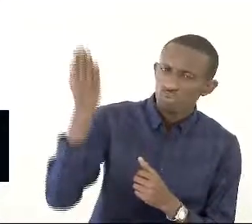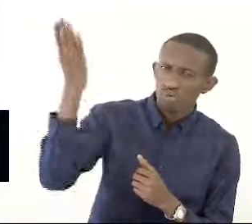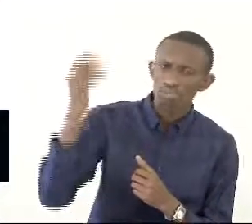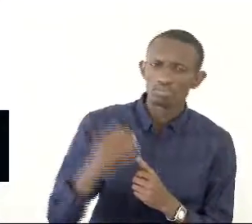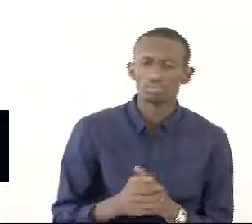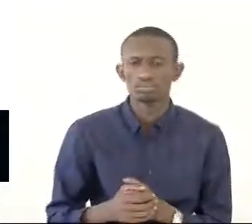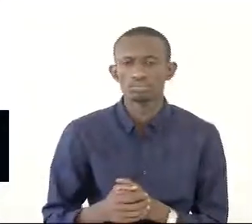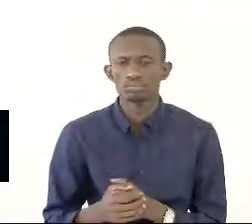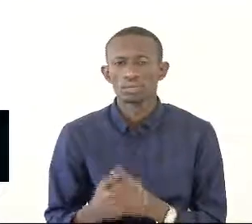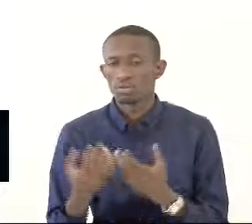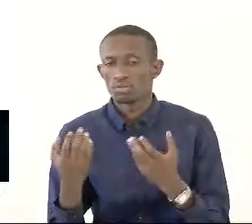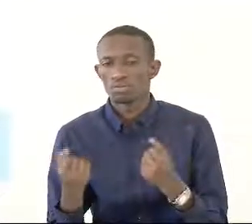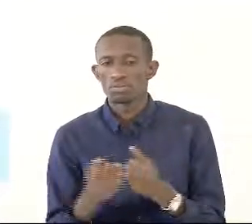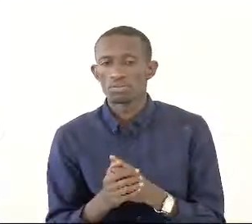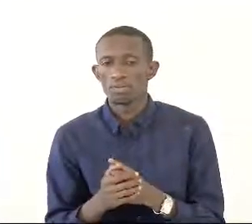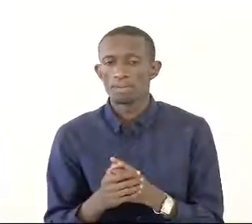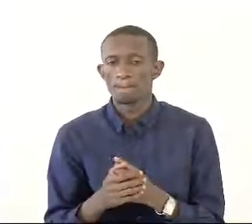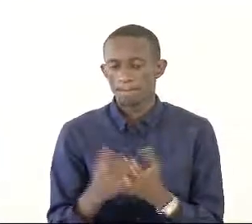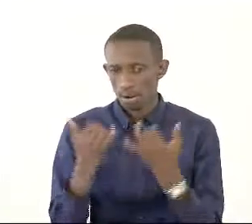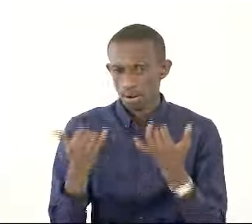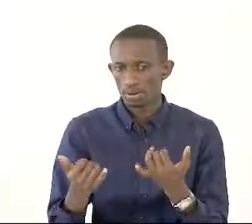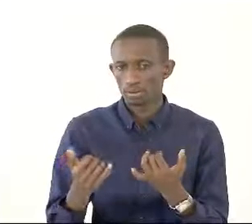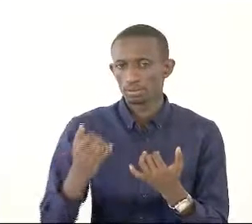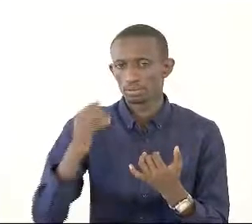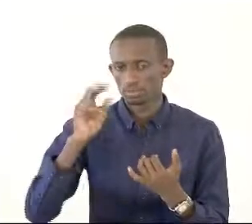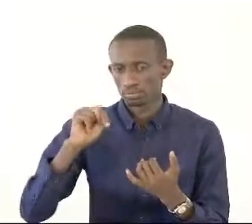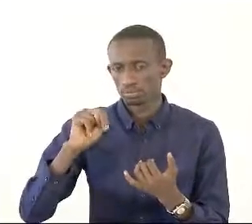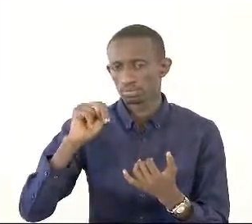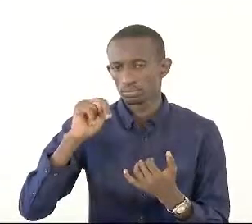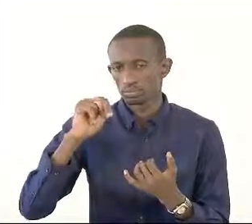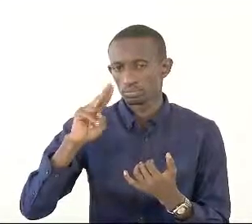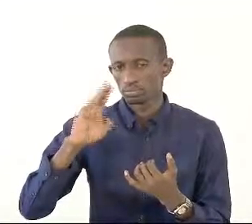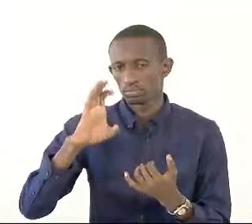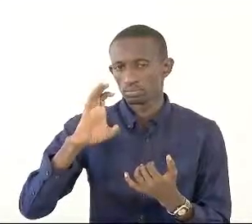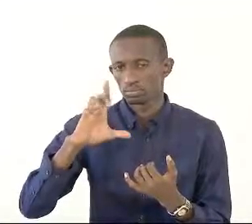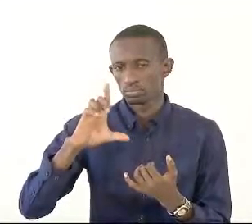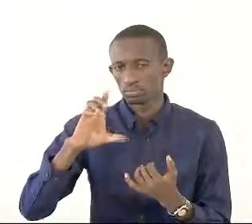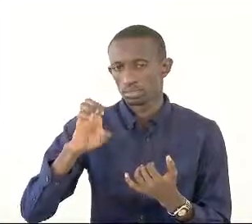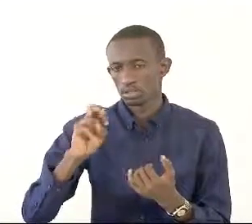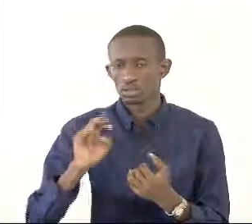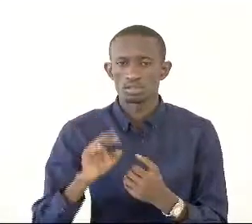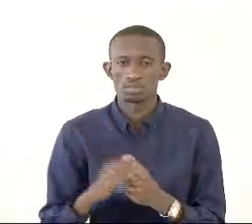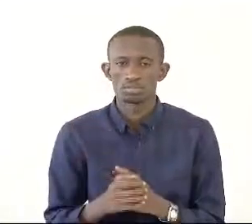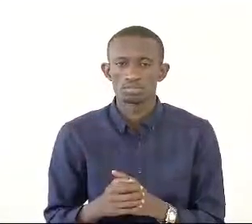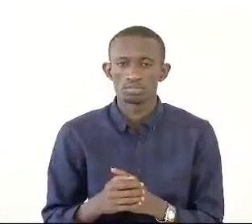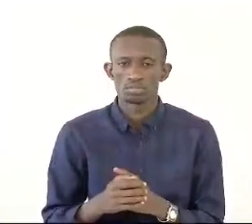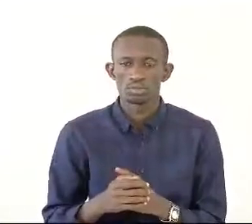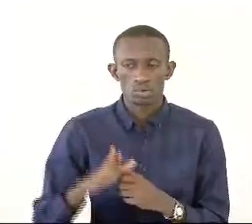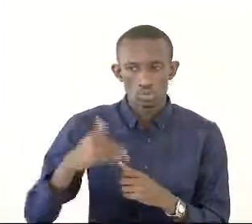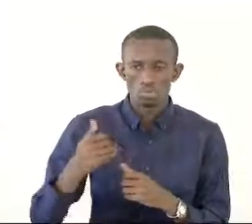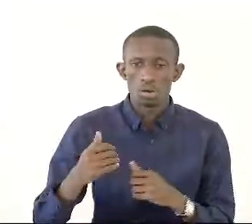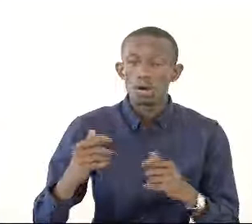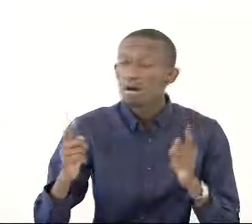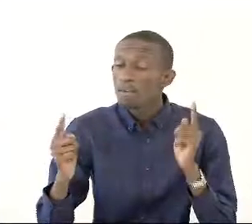parent nucleid, and then it is becoming a daughter nucleid, then emitting what we are having as